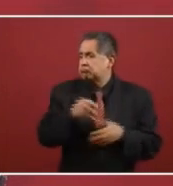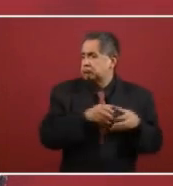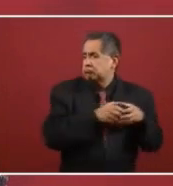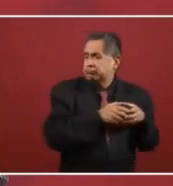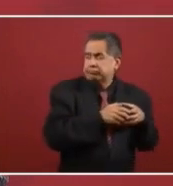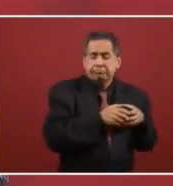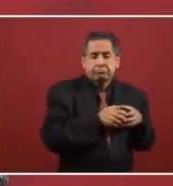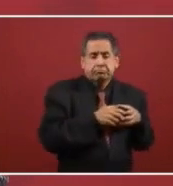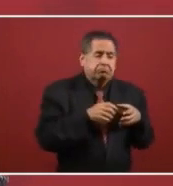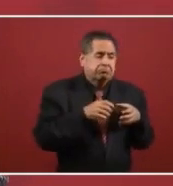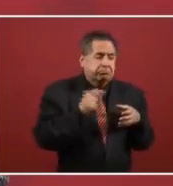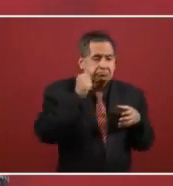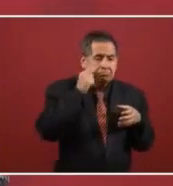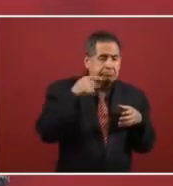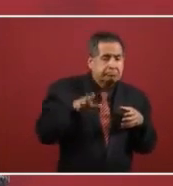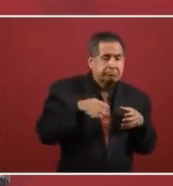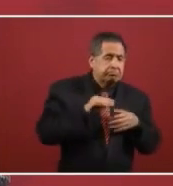corruption?